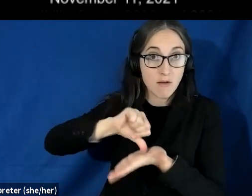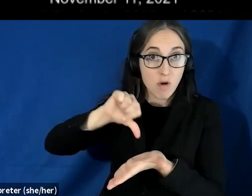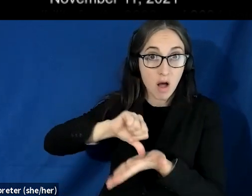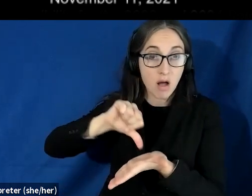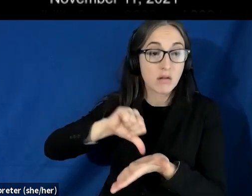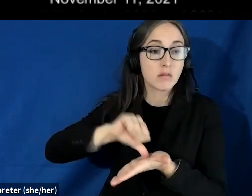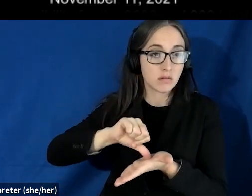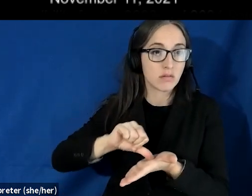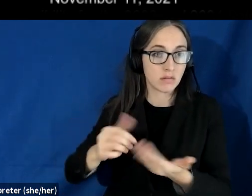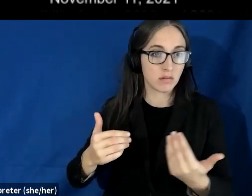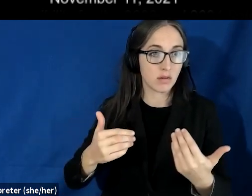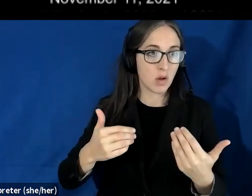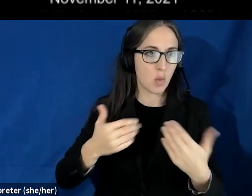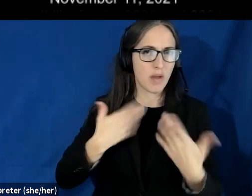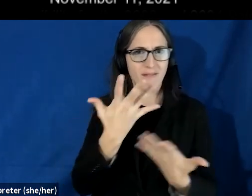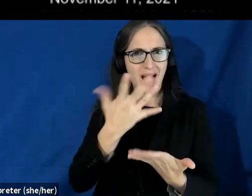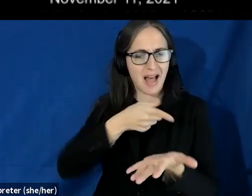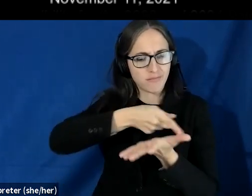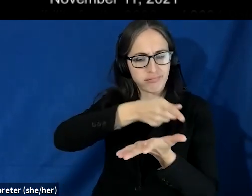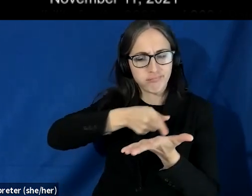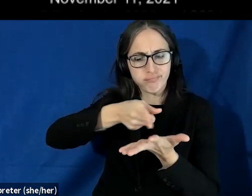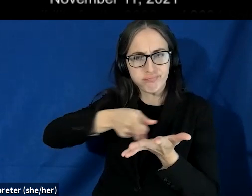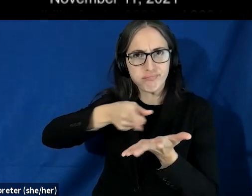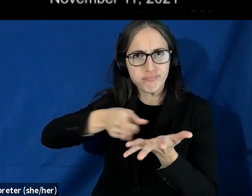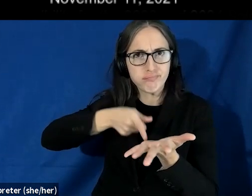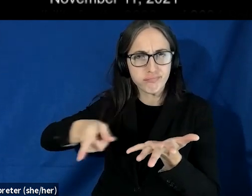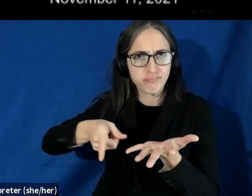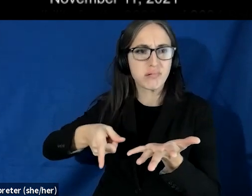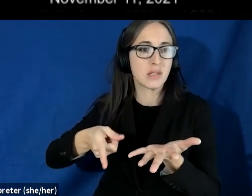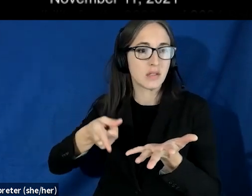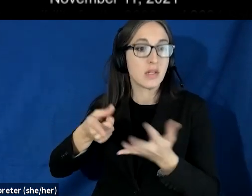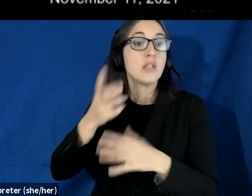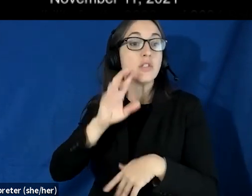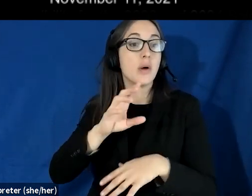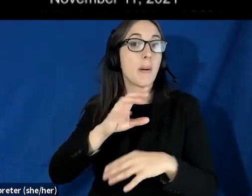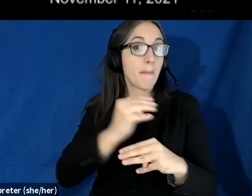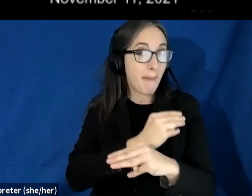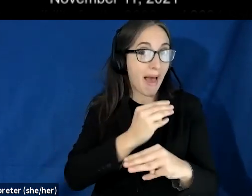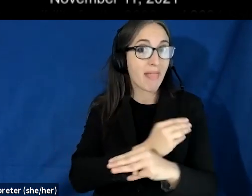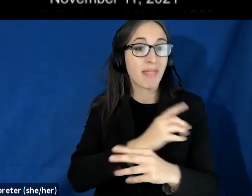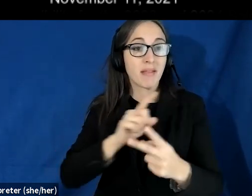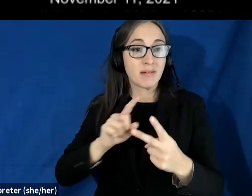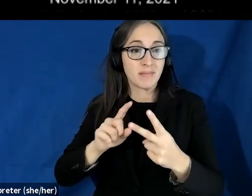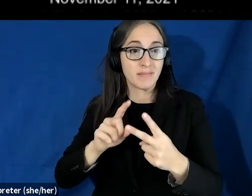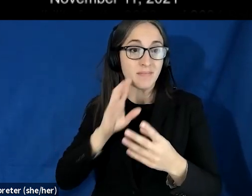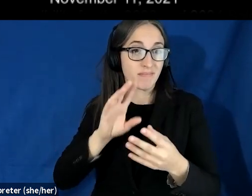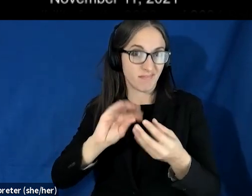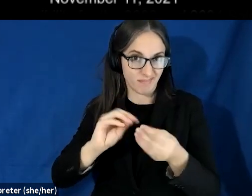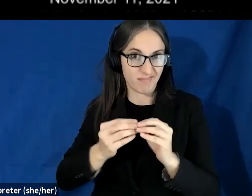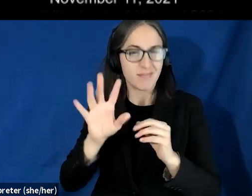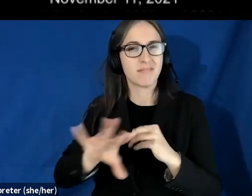statistics in 5 different fields. In natural sciences, math, and statistics, there's